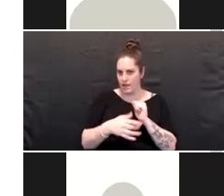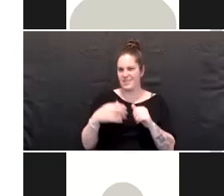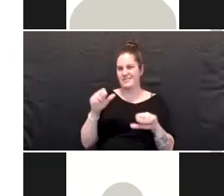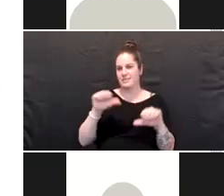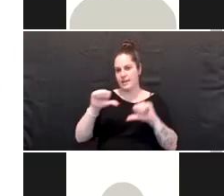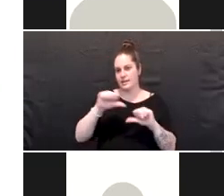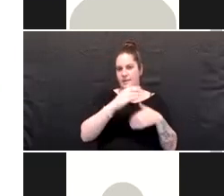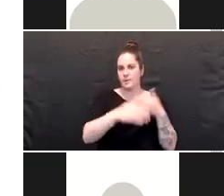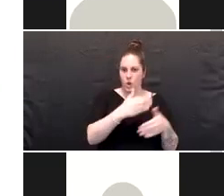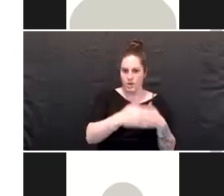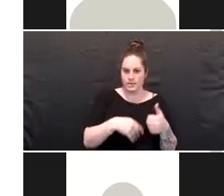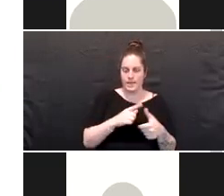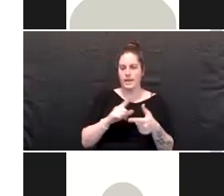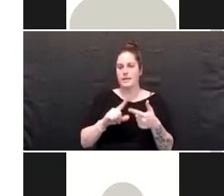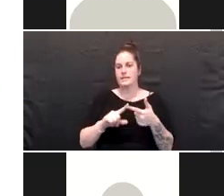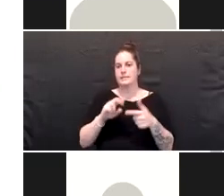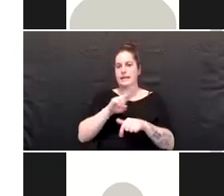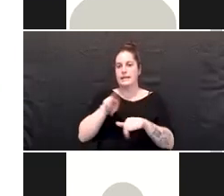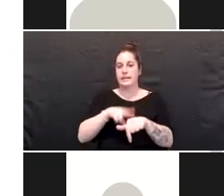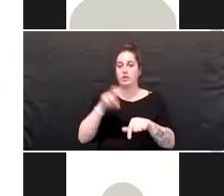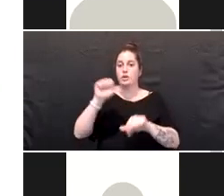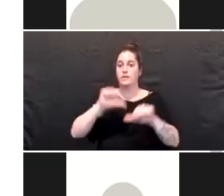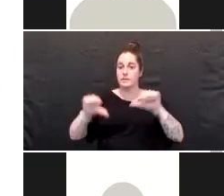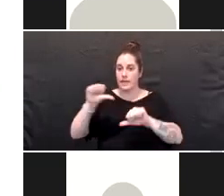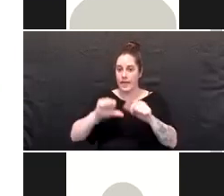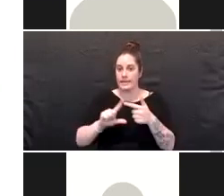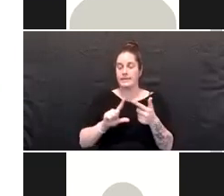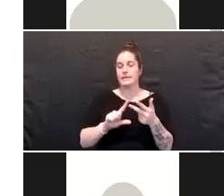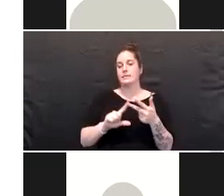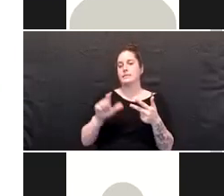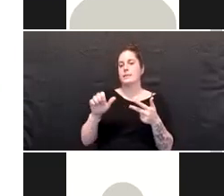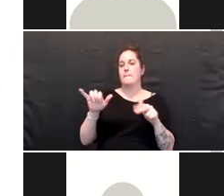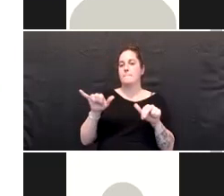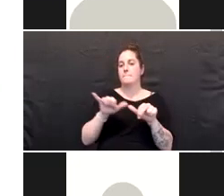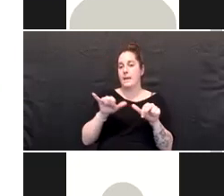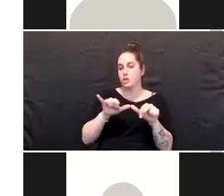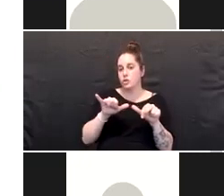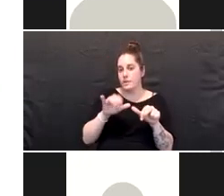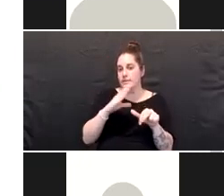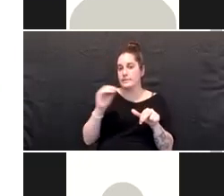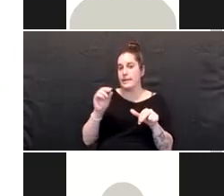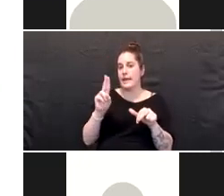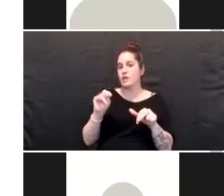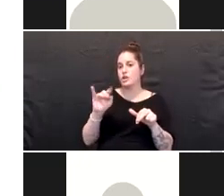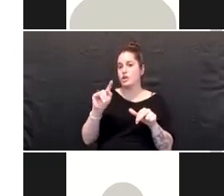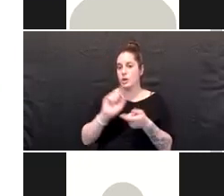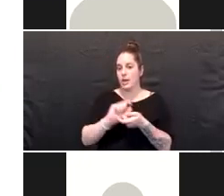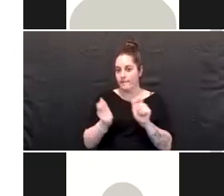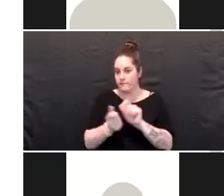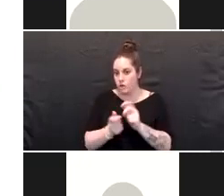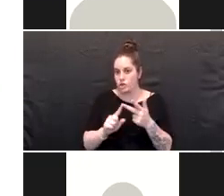nature of science, measurement, units and unit conversions, 1D